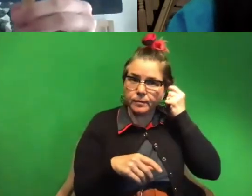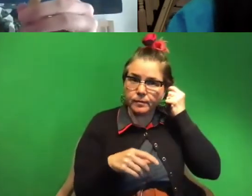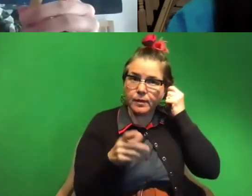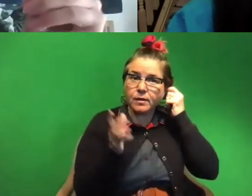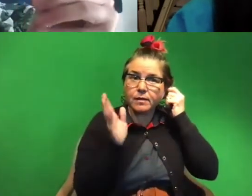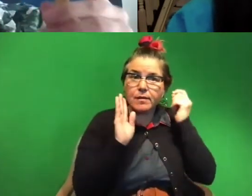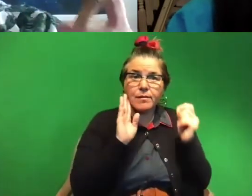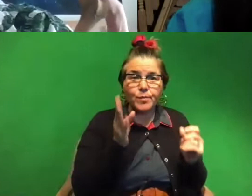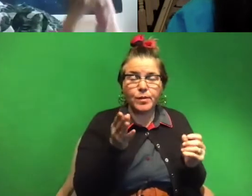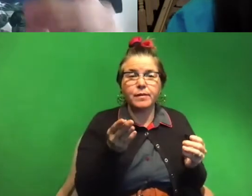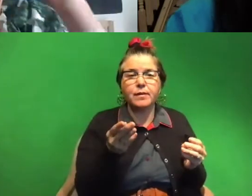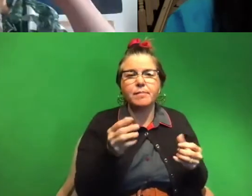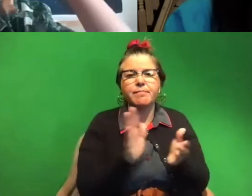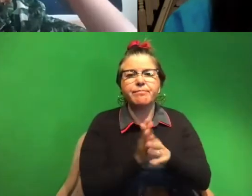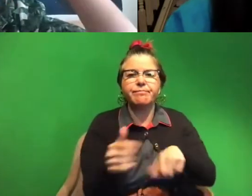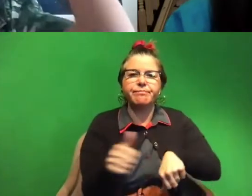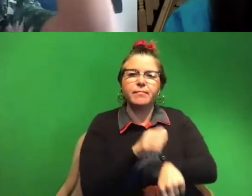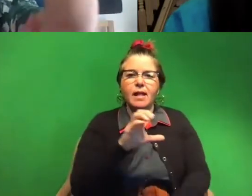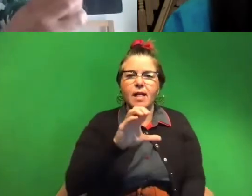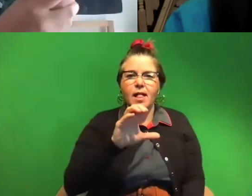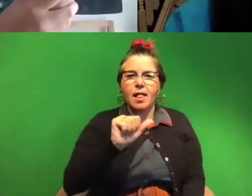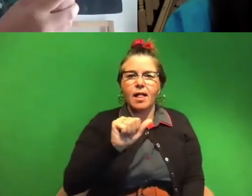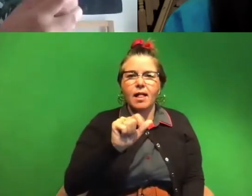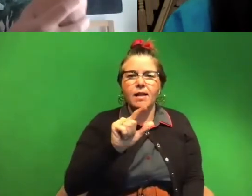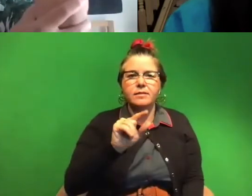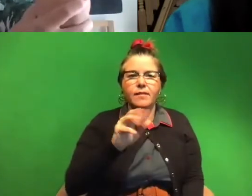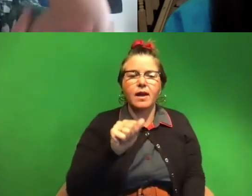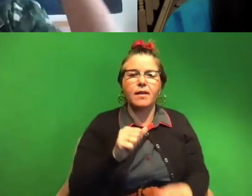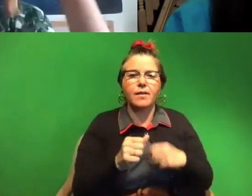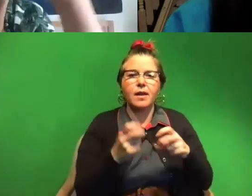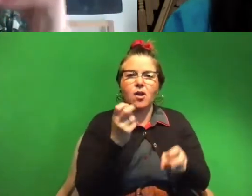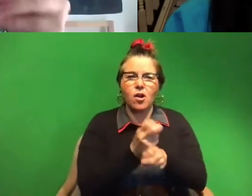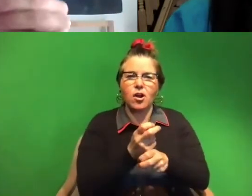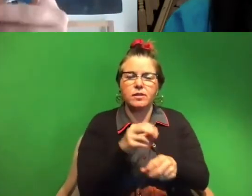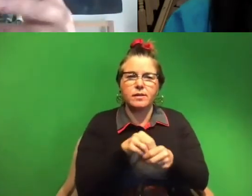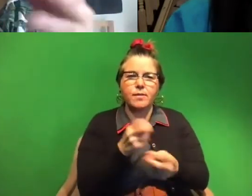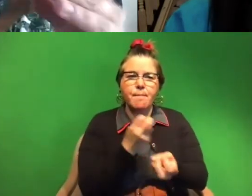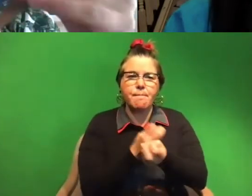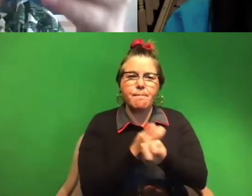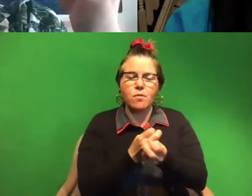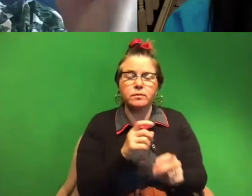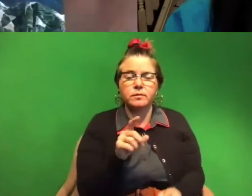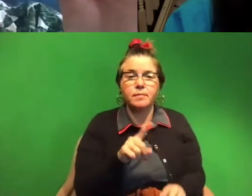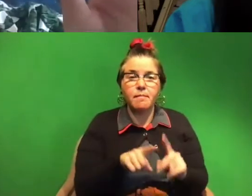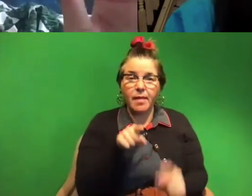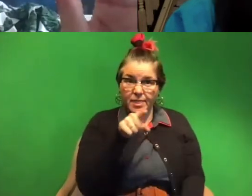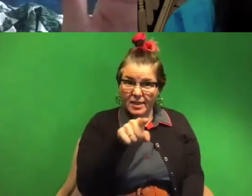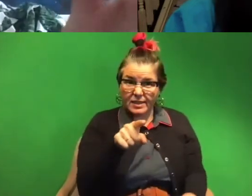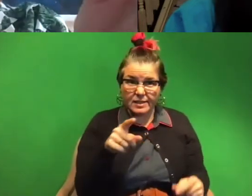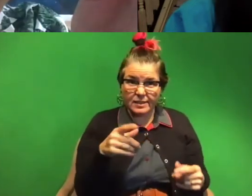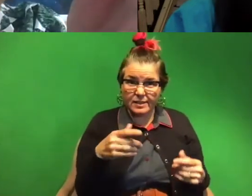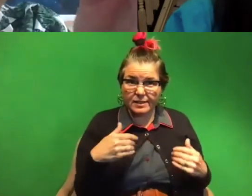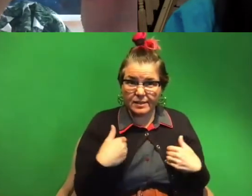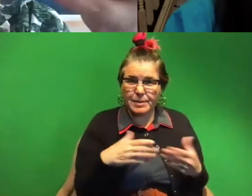will calcify over. And that's where you get the hardness in your bones. But this critter ended up dying